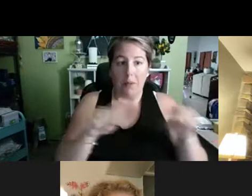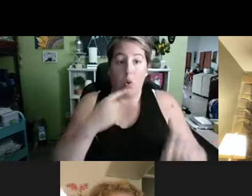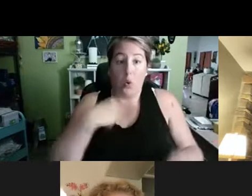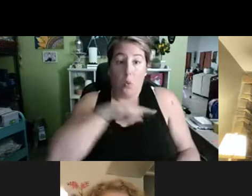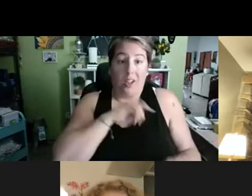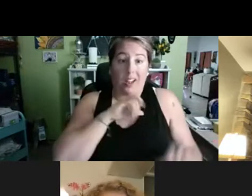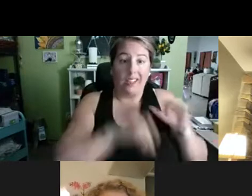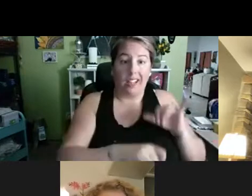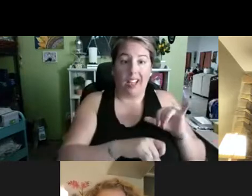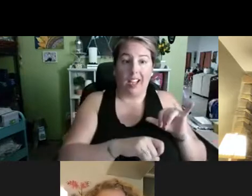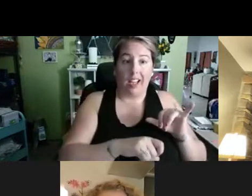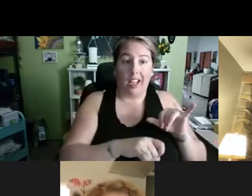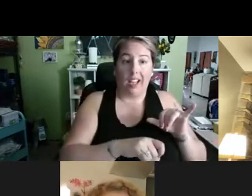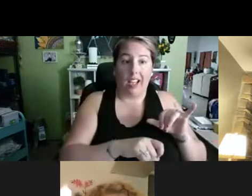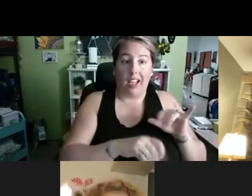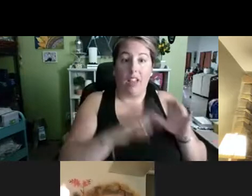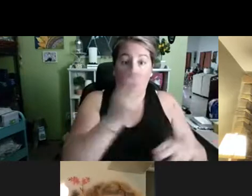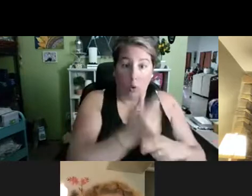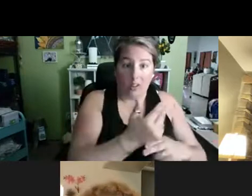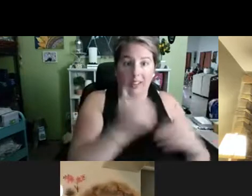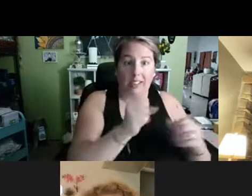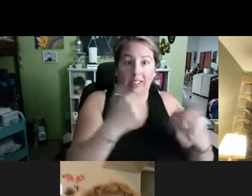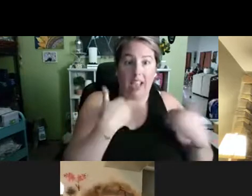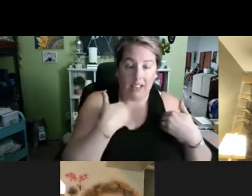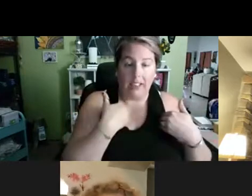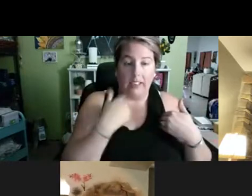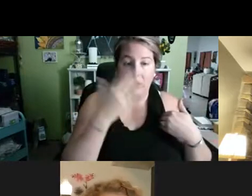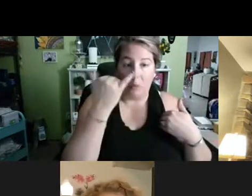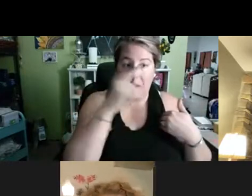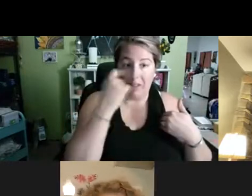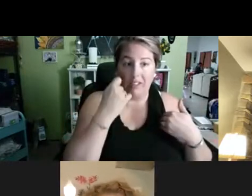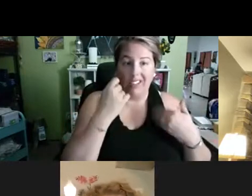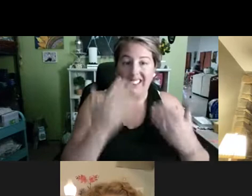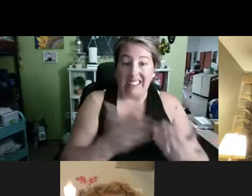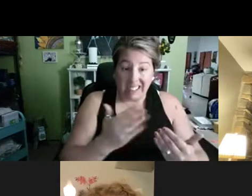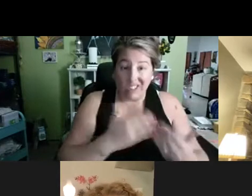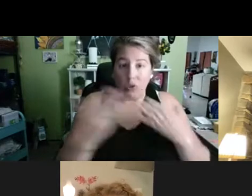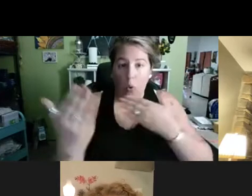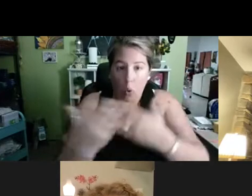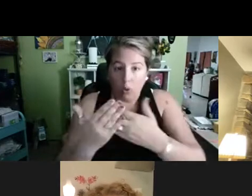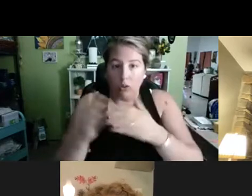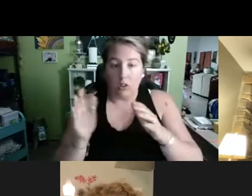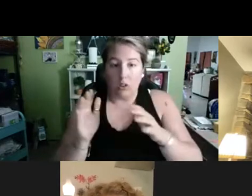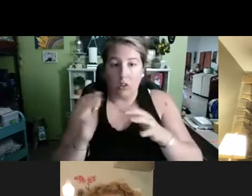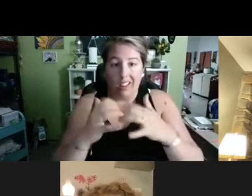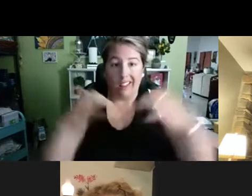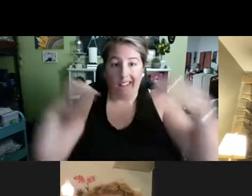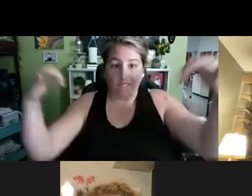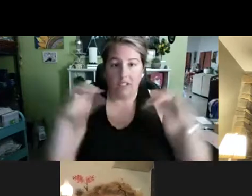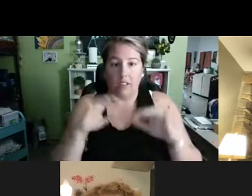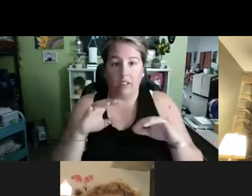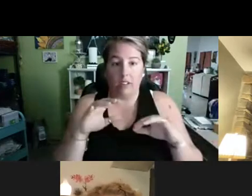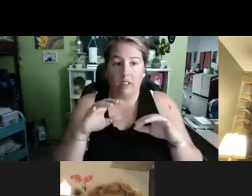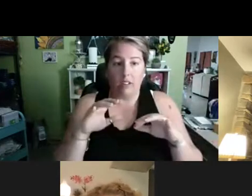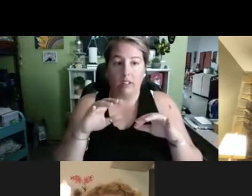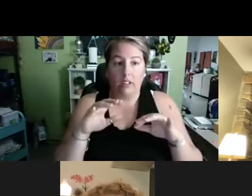the ones that Scentsy has. It's just convenient. Cassie and I've done